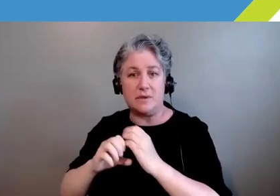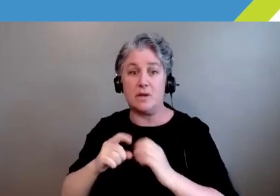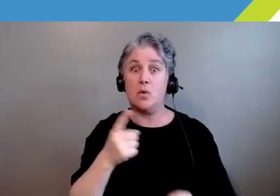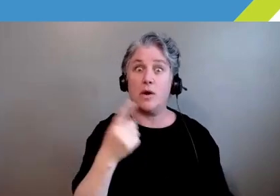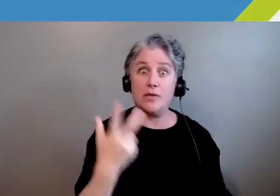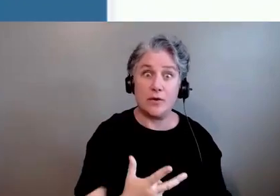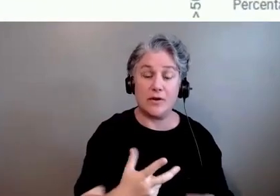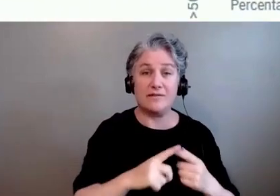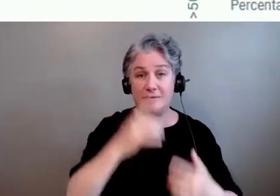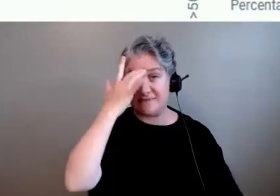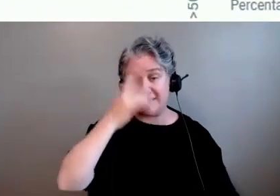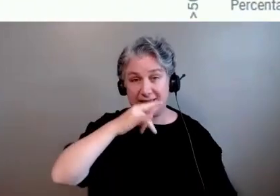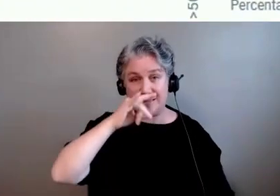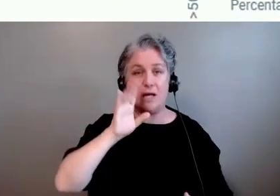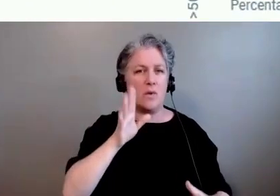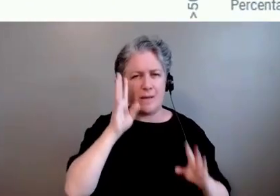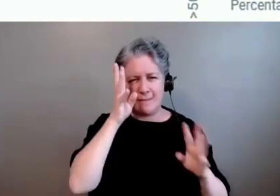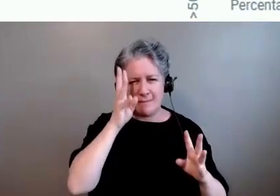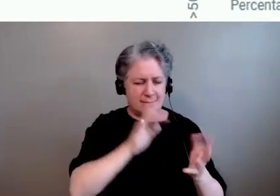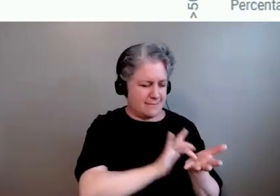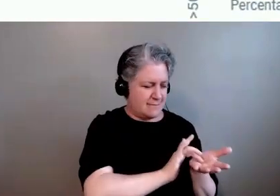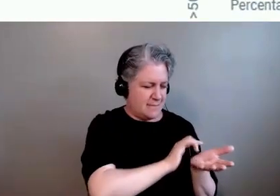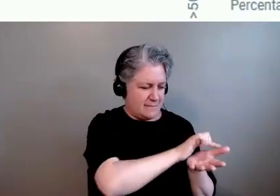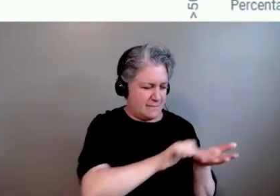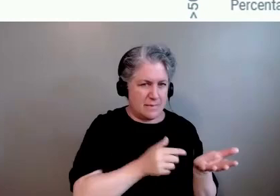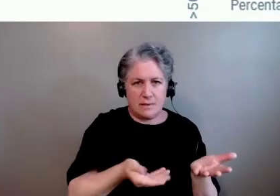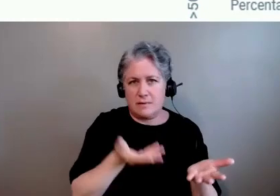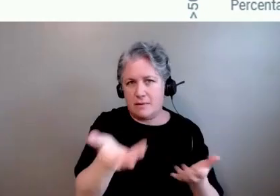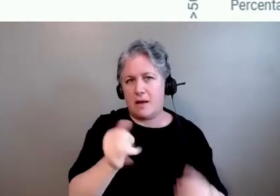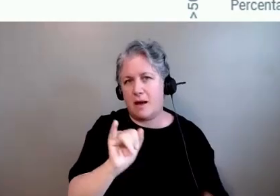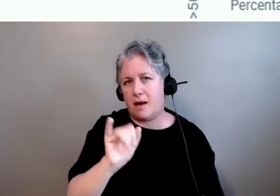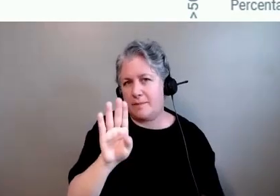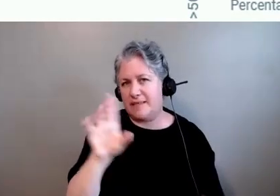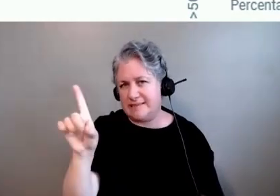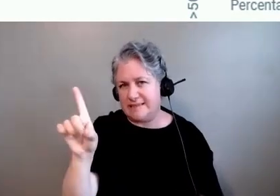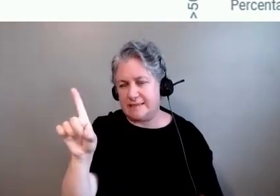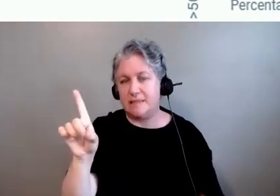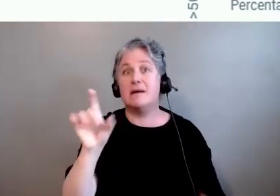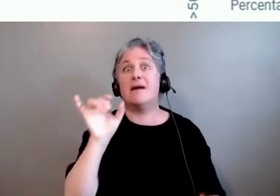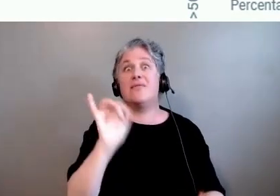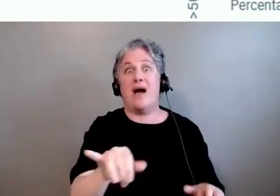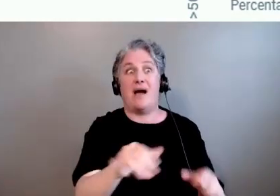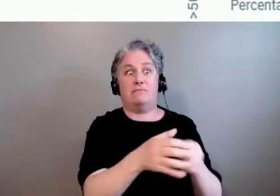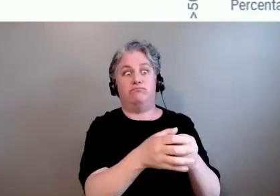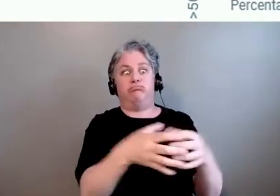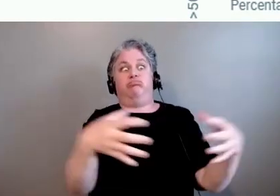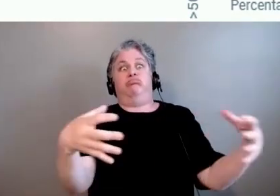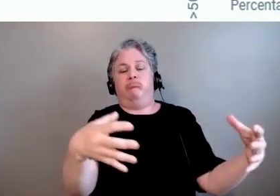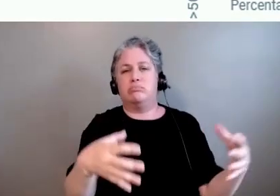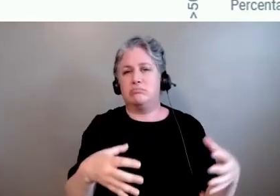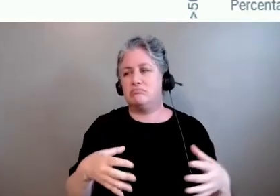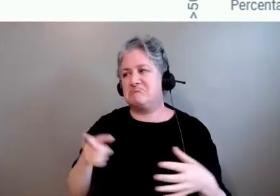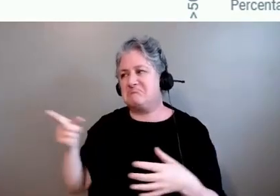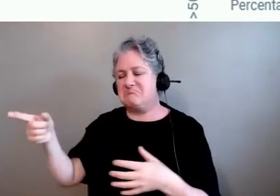Kids, will be on really, really clever drugs for your IBD already. And that number's growing as our colleagues get better and better at managing